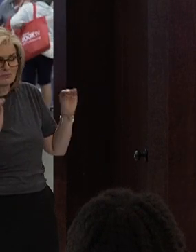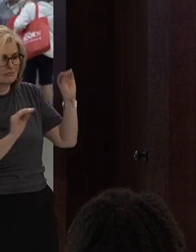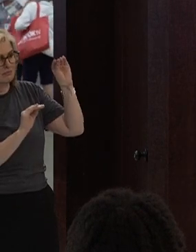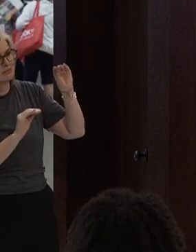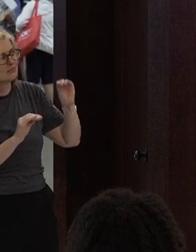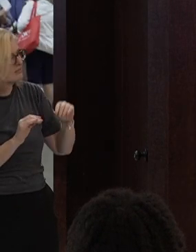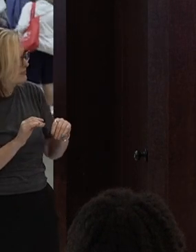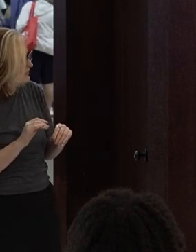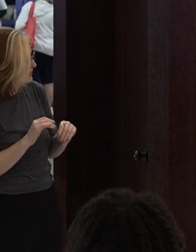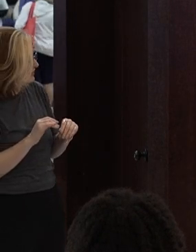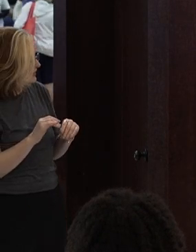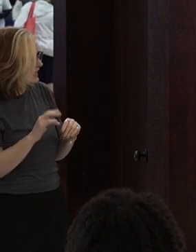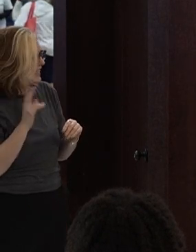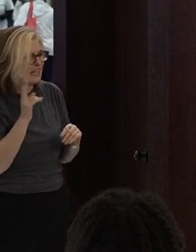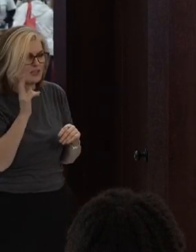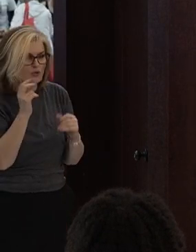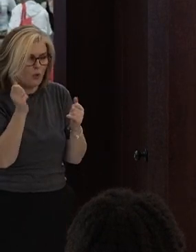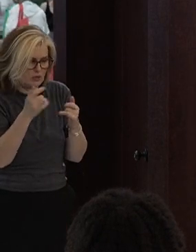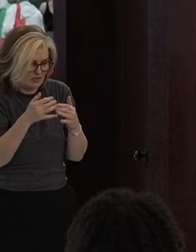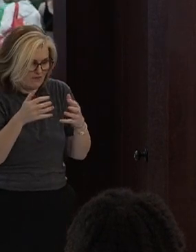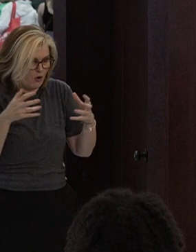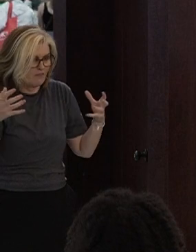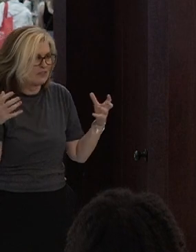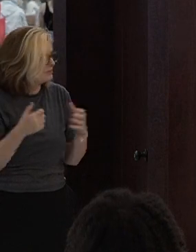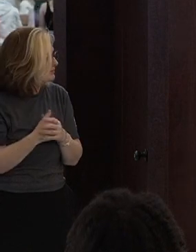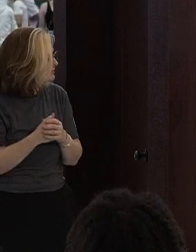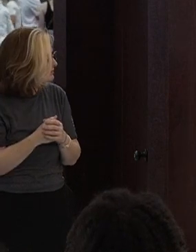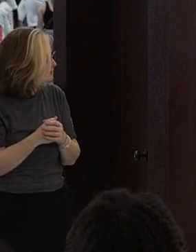fun, right? Because history is always evolving.